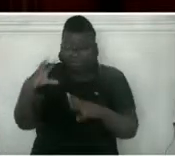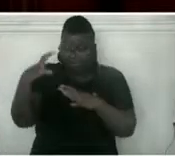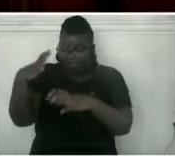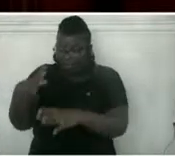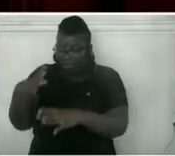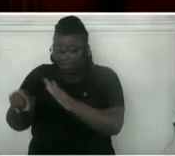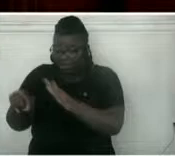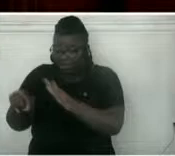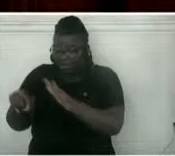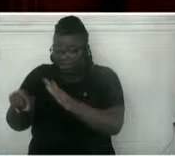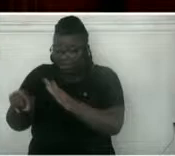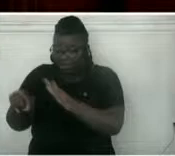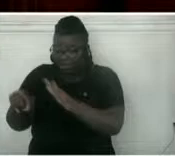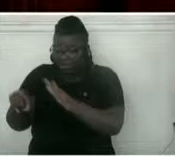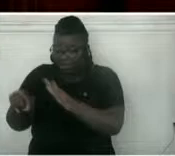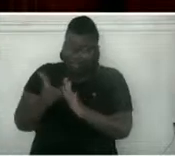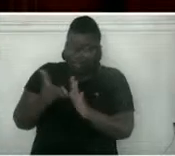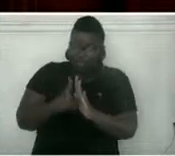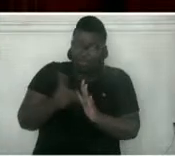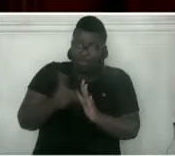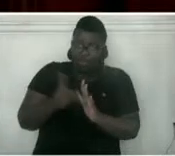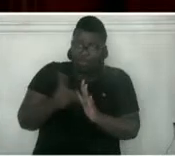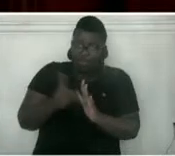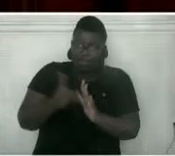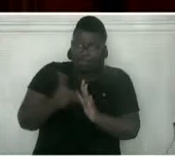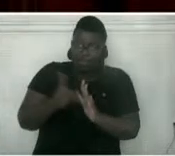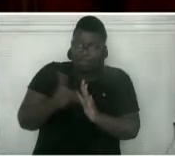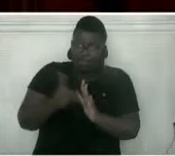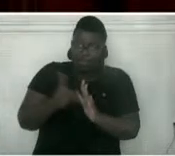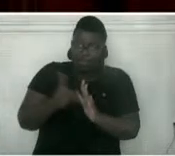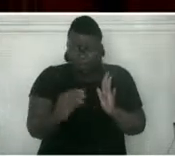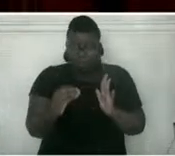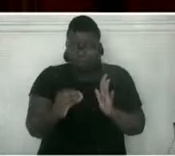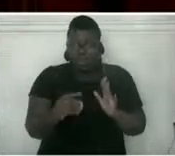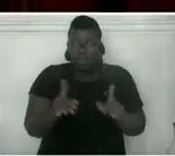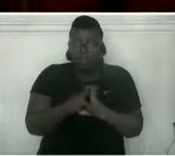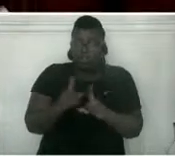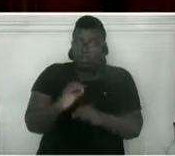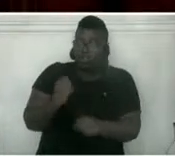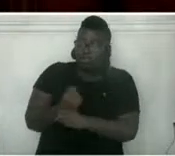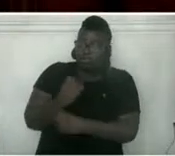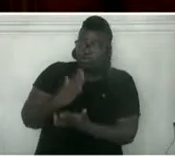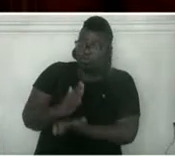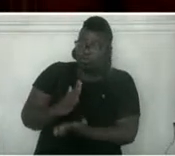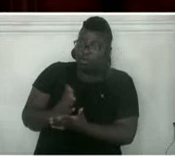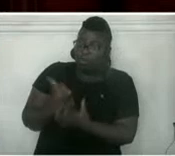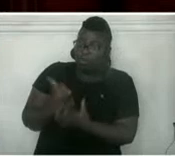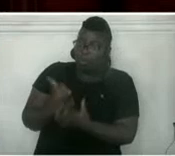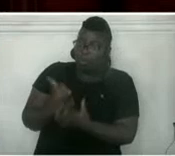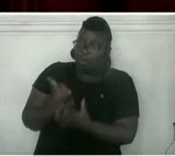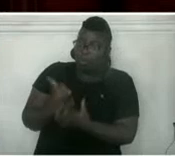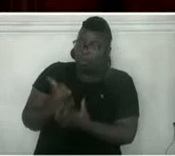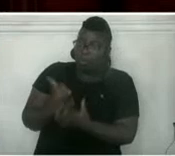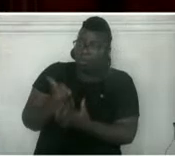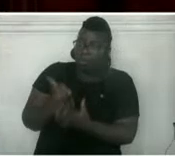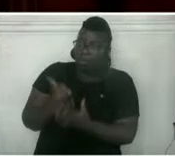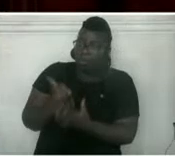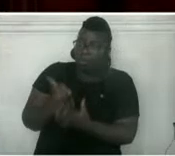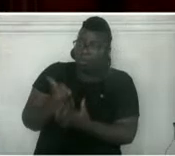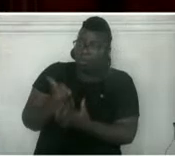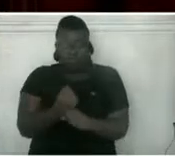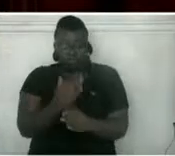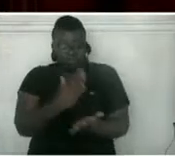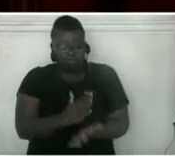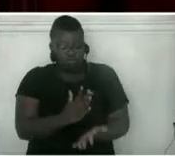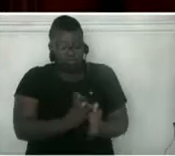district development model, and it will help us to ensure that we budget accordingly and ensure development